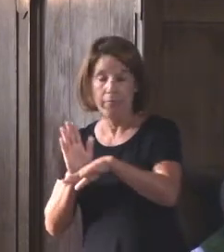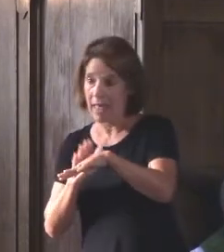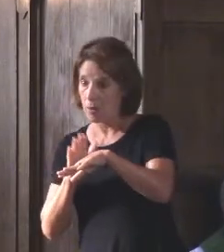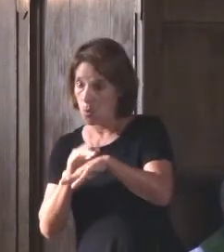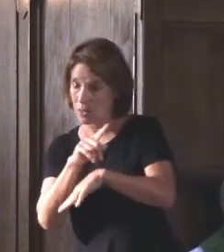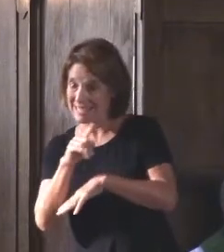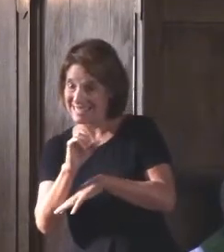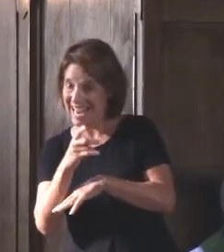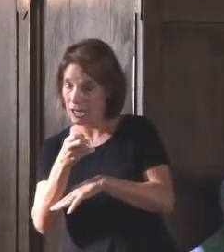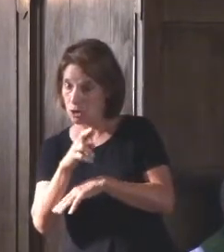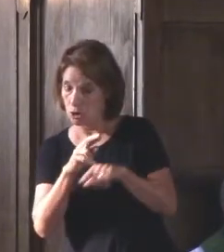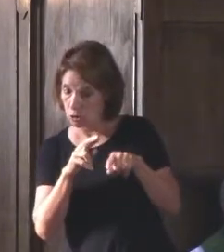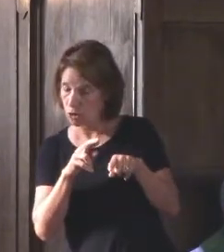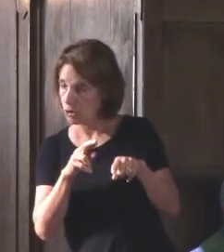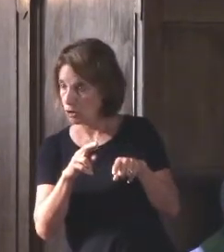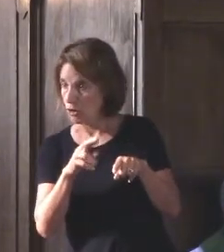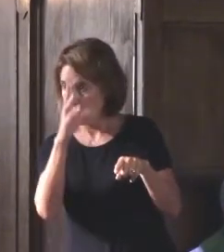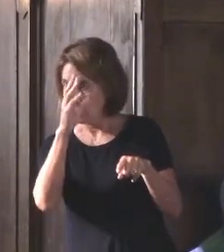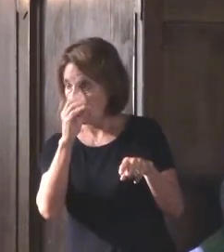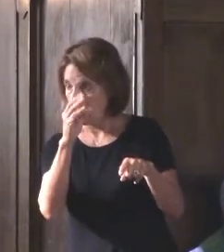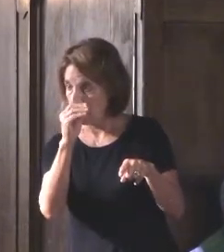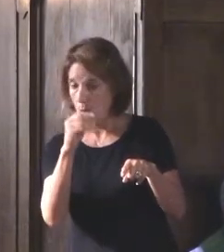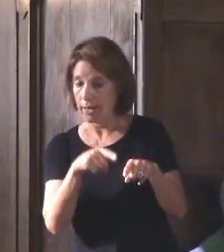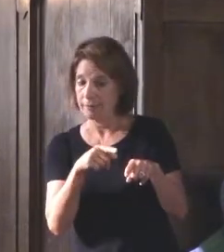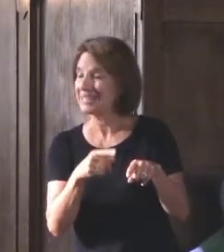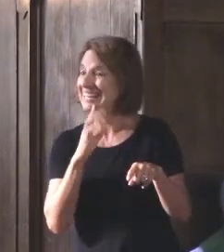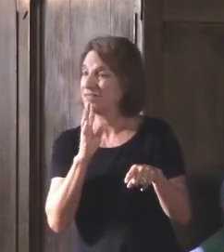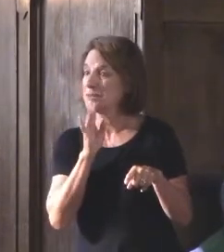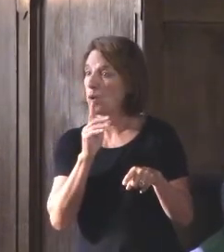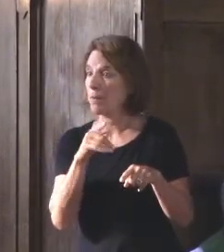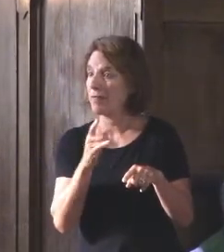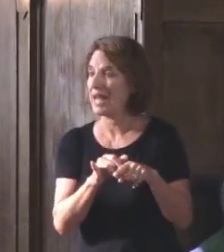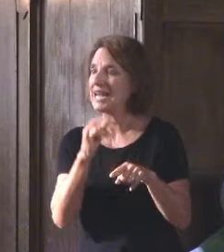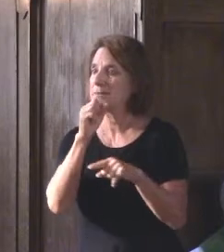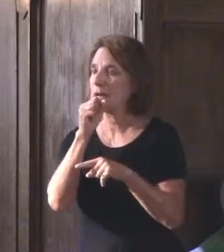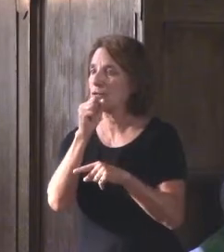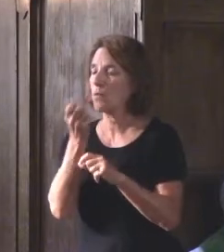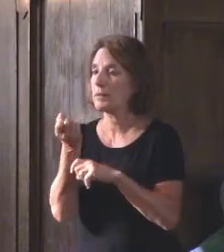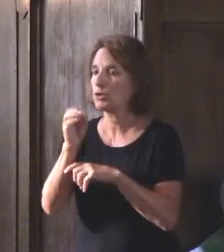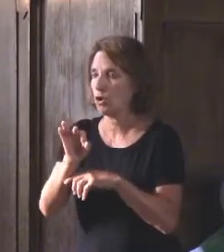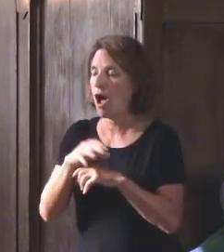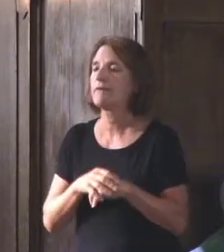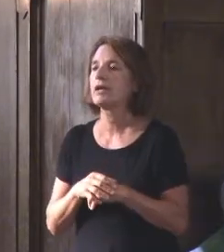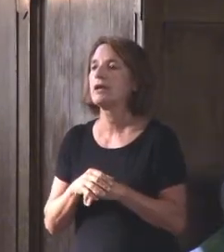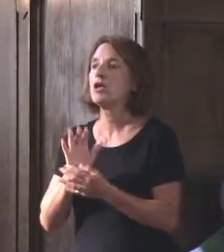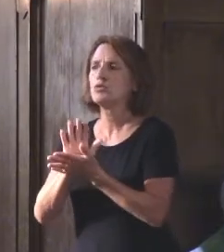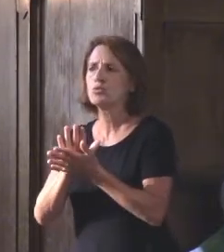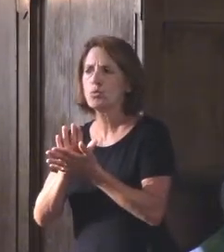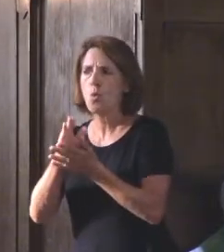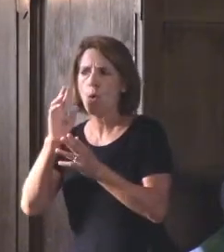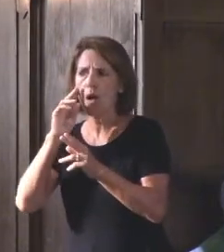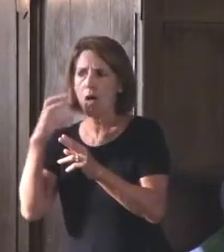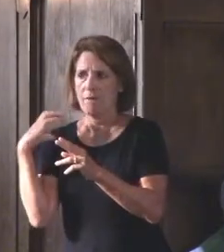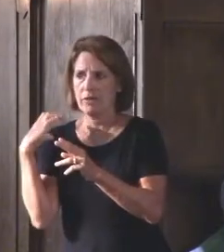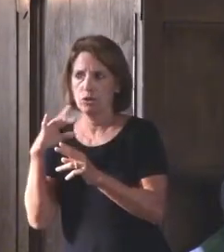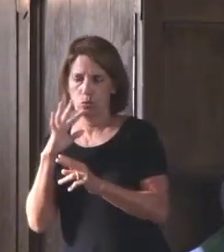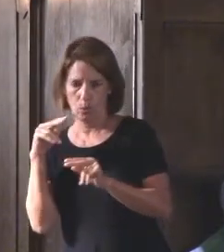spoke about any of this in his speech, his microphone would be cut off. The school officials would be watching him